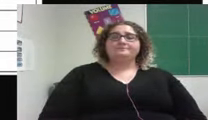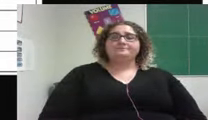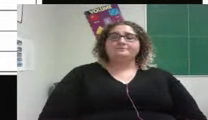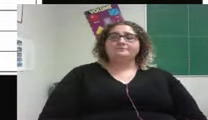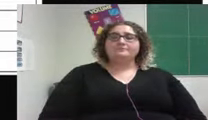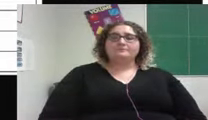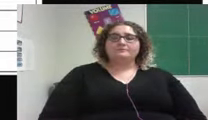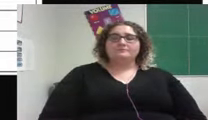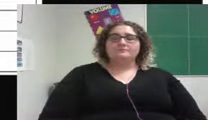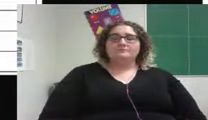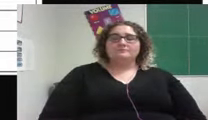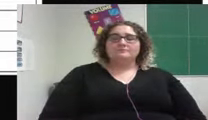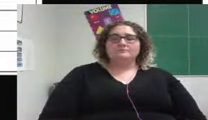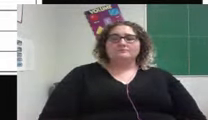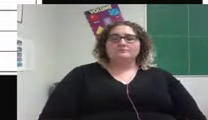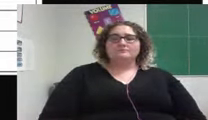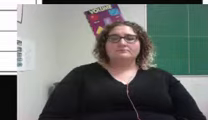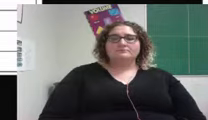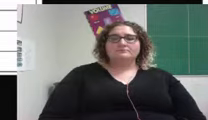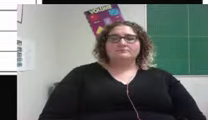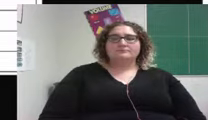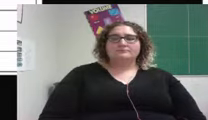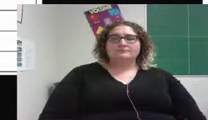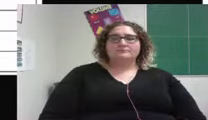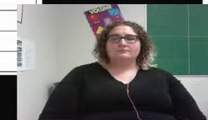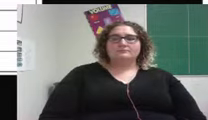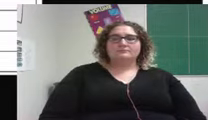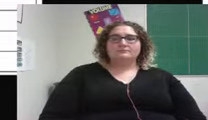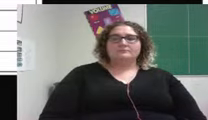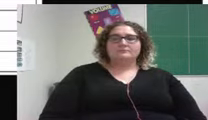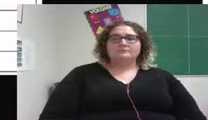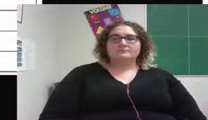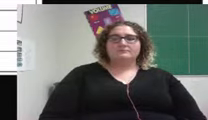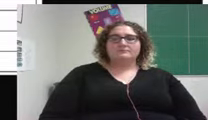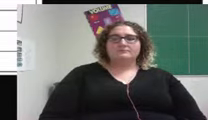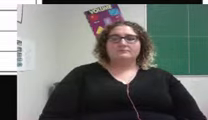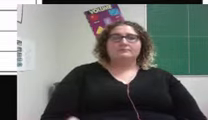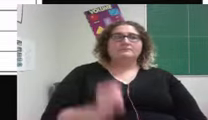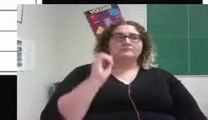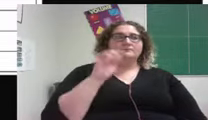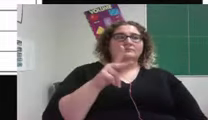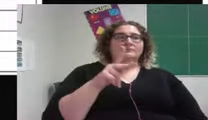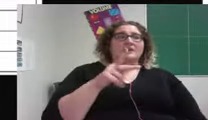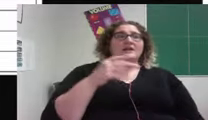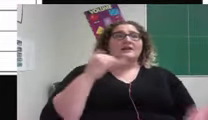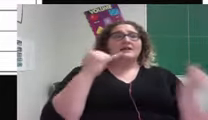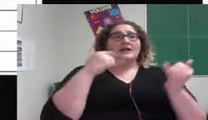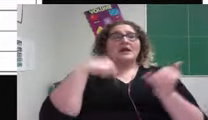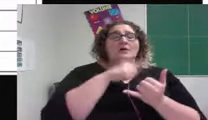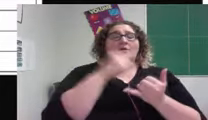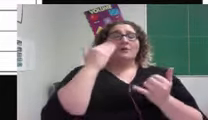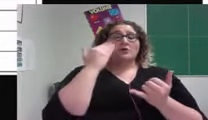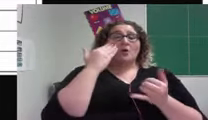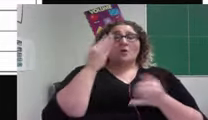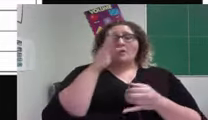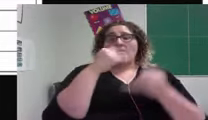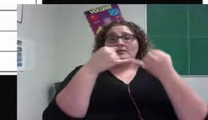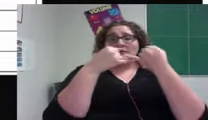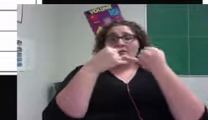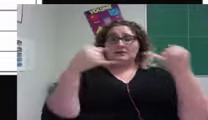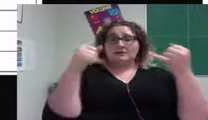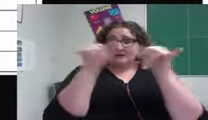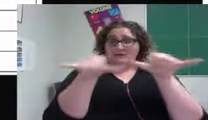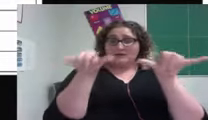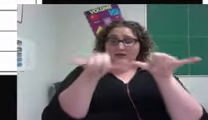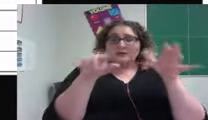Okay, now that we know that they're linear, to know that they're linear means they form a straight line. If they form a straight line, that means they add up to equal 180 because